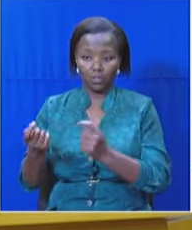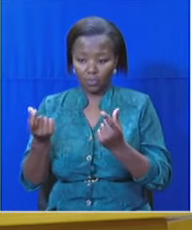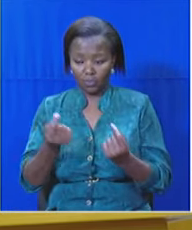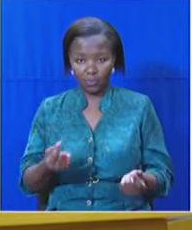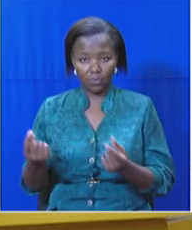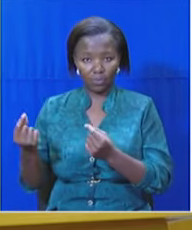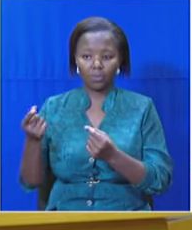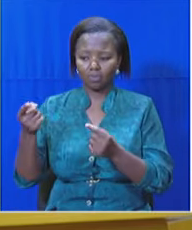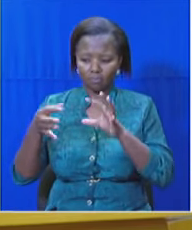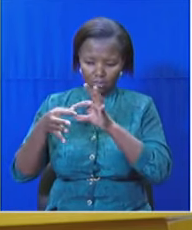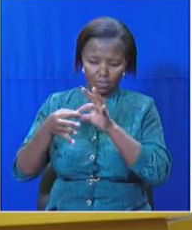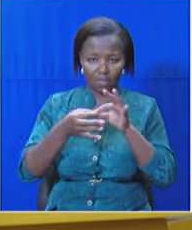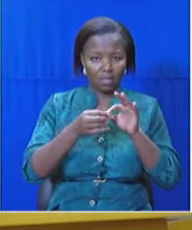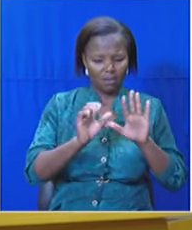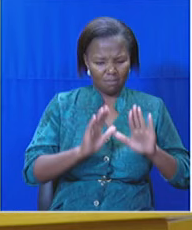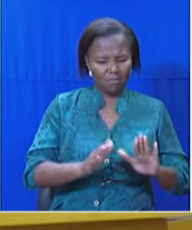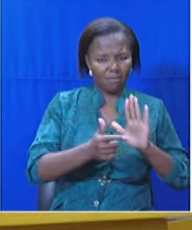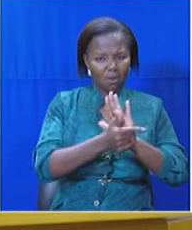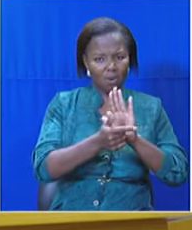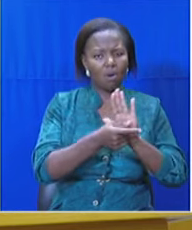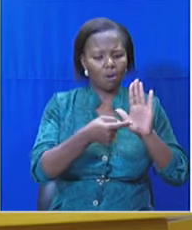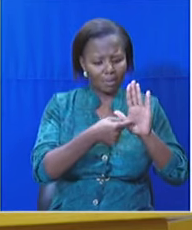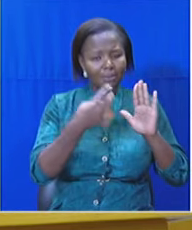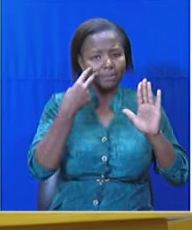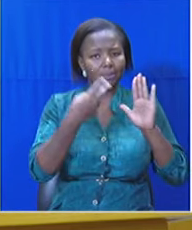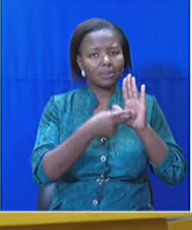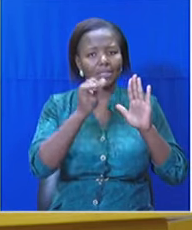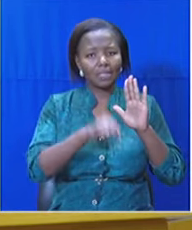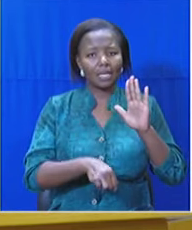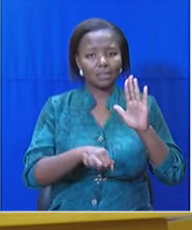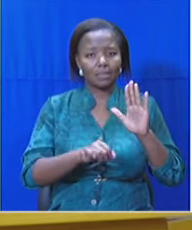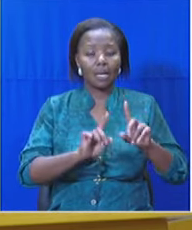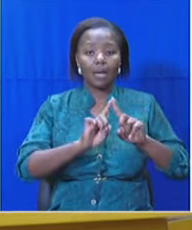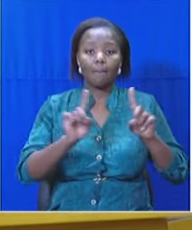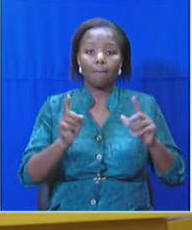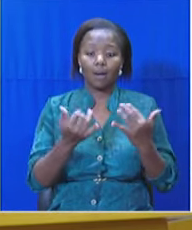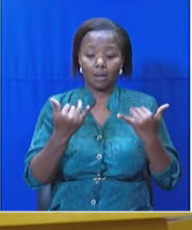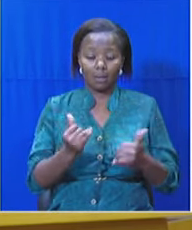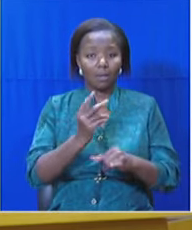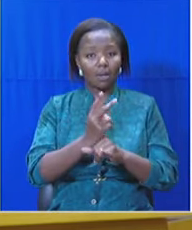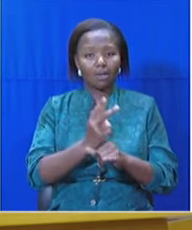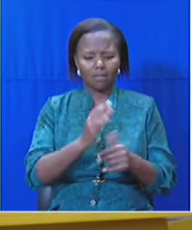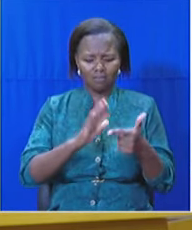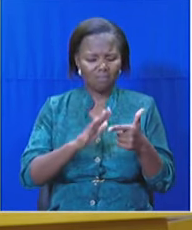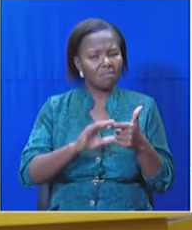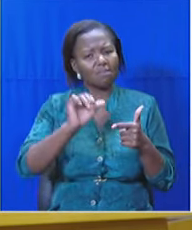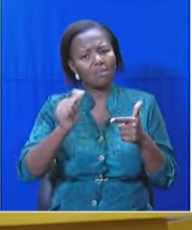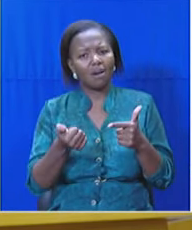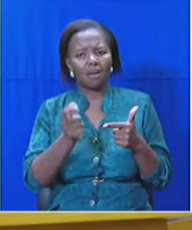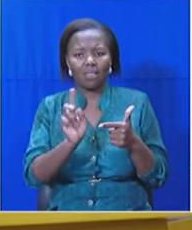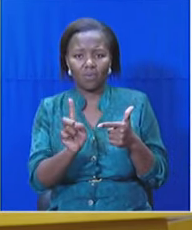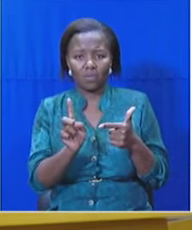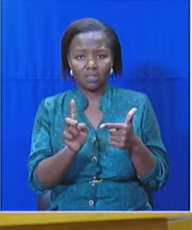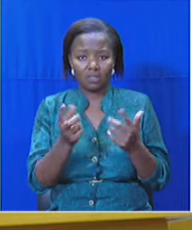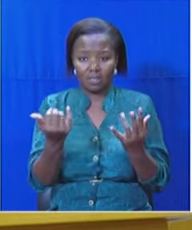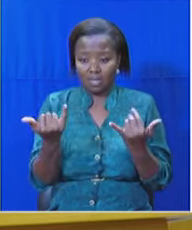expropriation legislation is a given fact. What is also a given fact is that the current